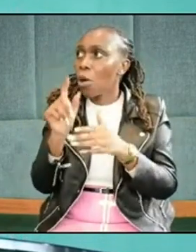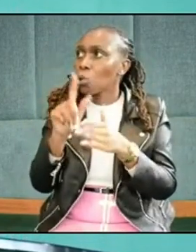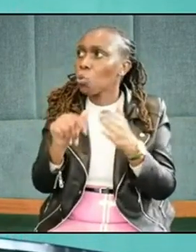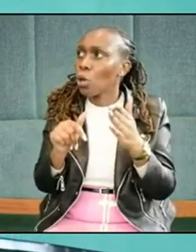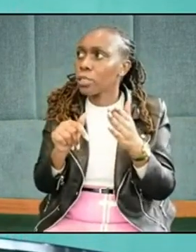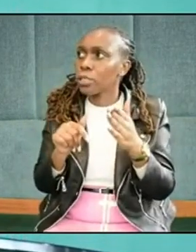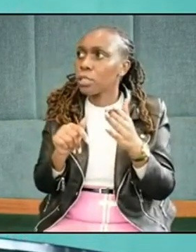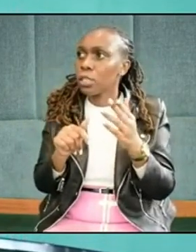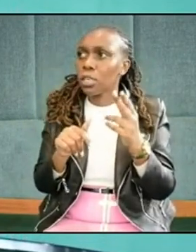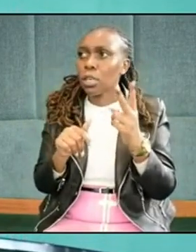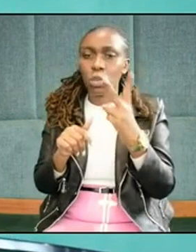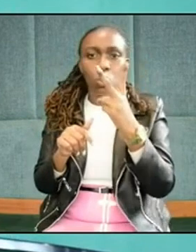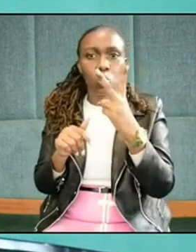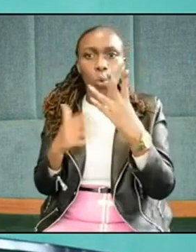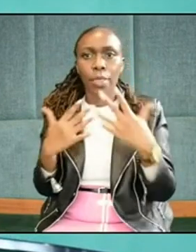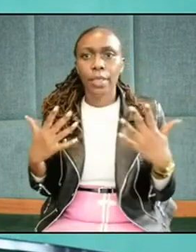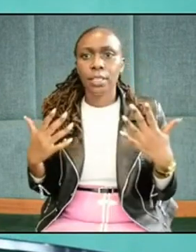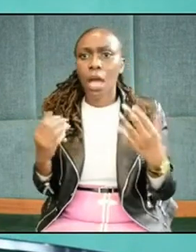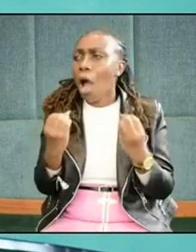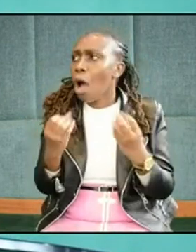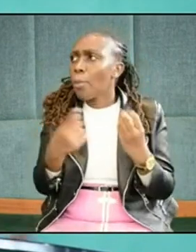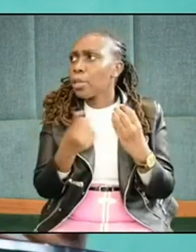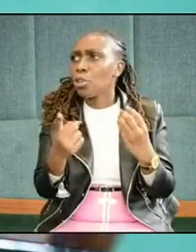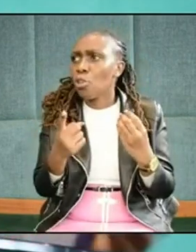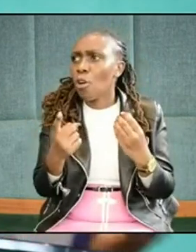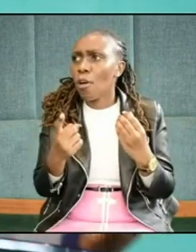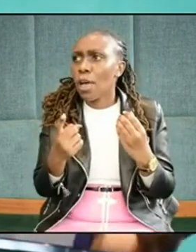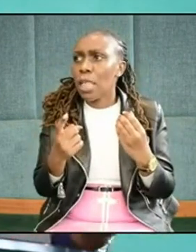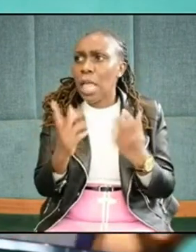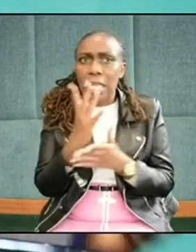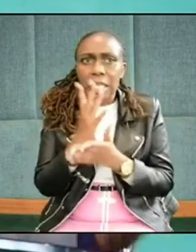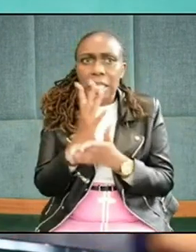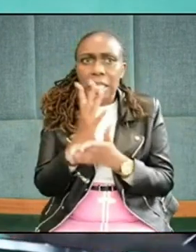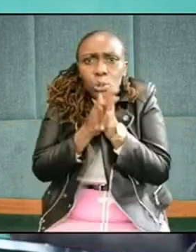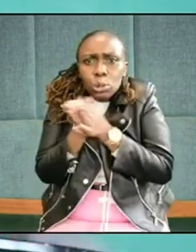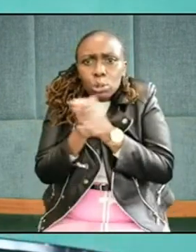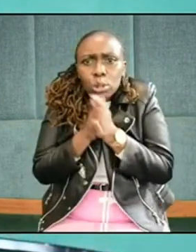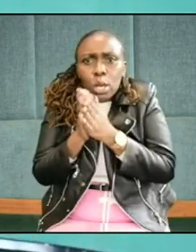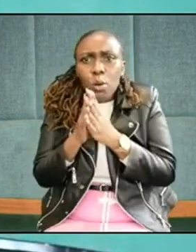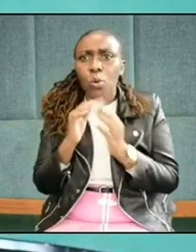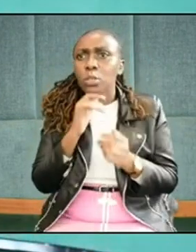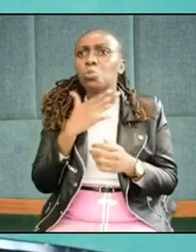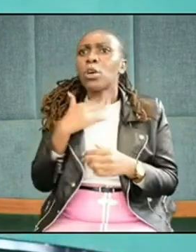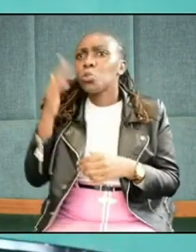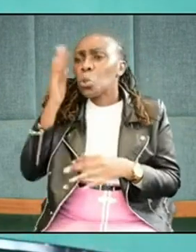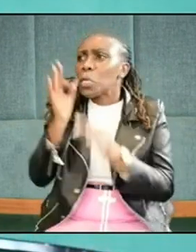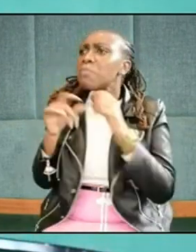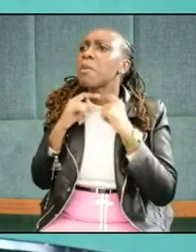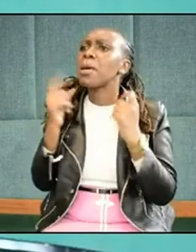How many of us here have never been anxious? Some are even anxious now. Is he going to finish on time?